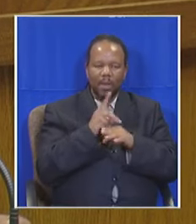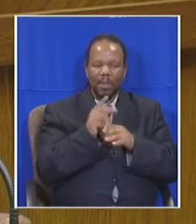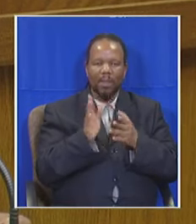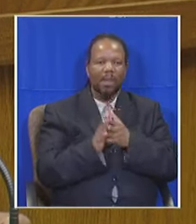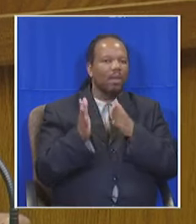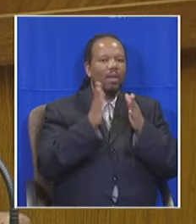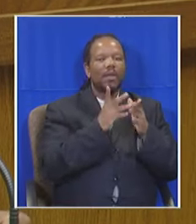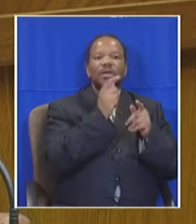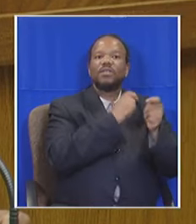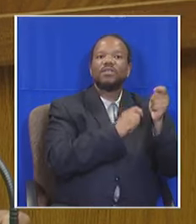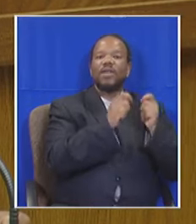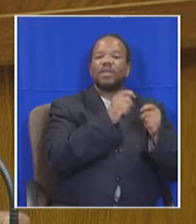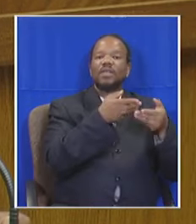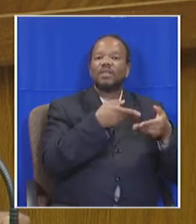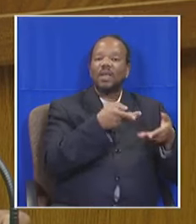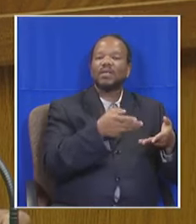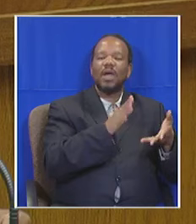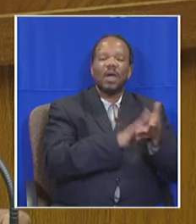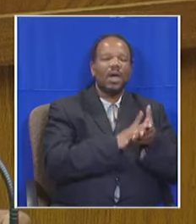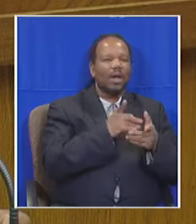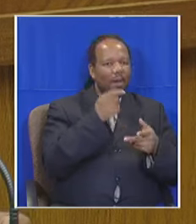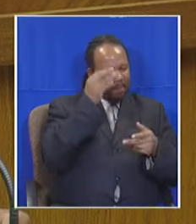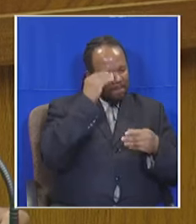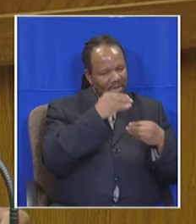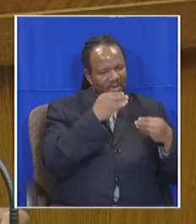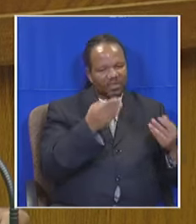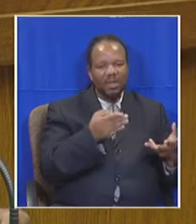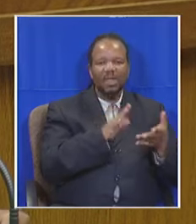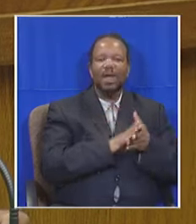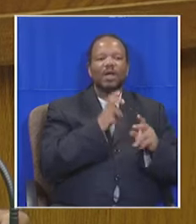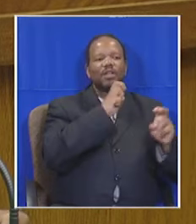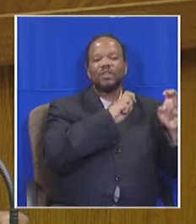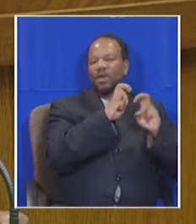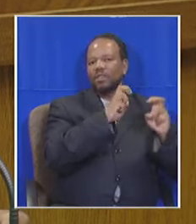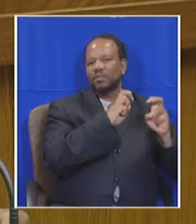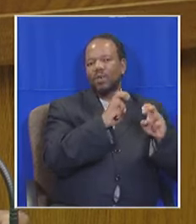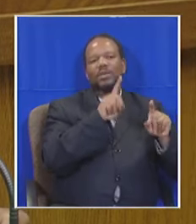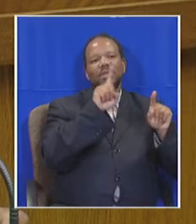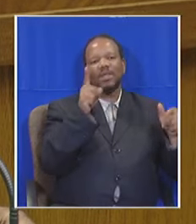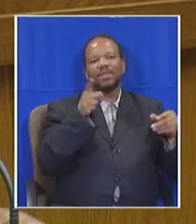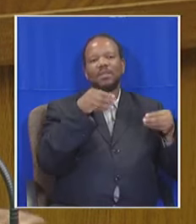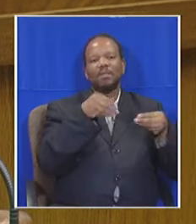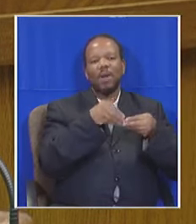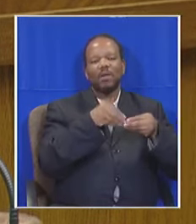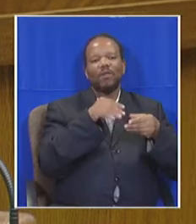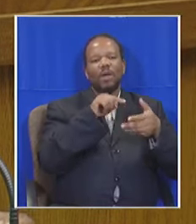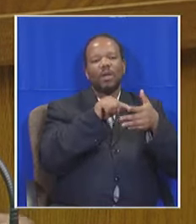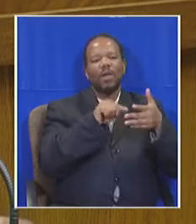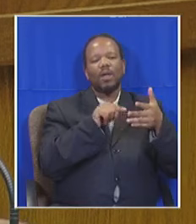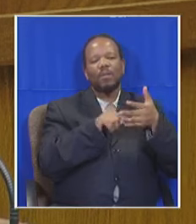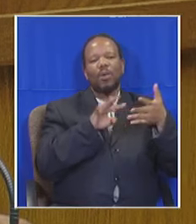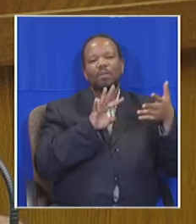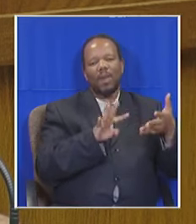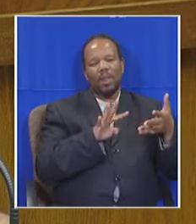the government programs, business sector, transport and communication as part of the 9-point plan, which was launched by the president of this